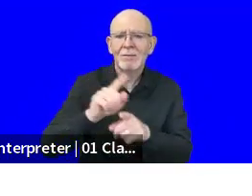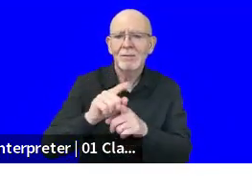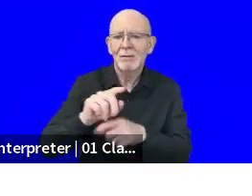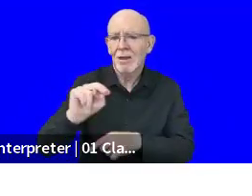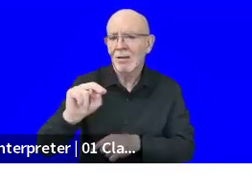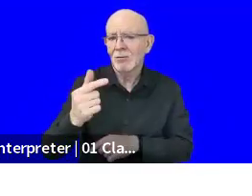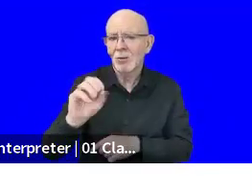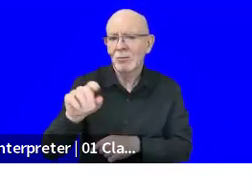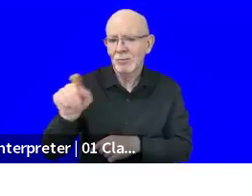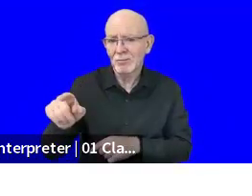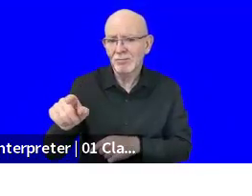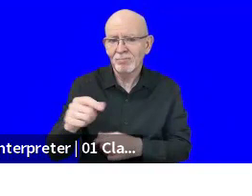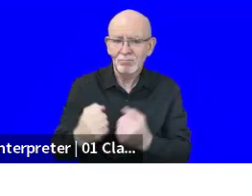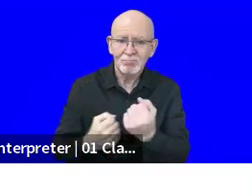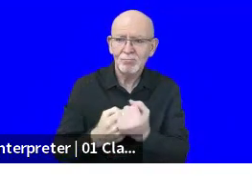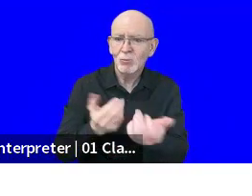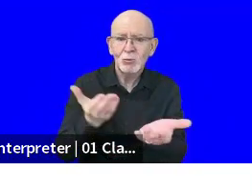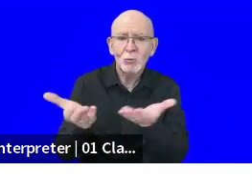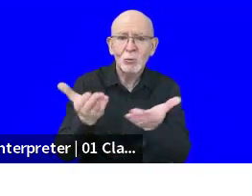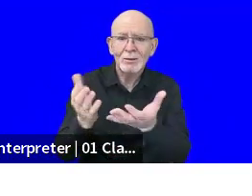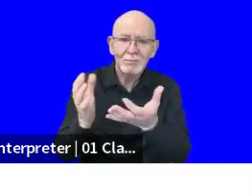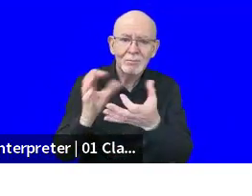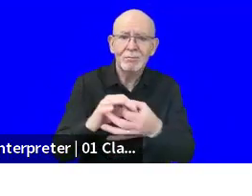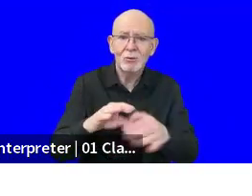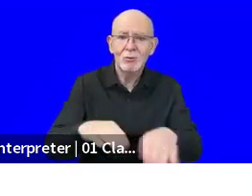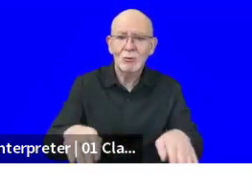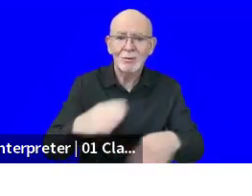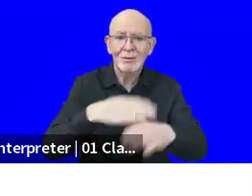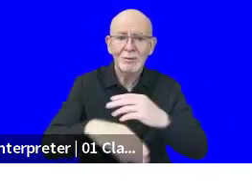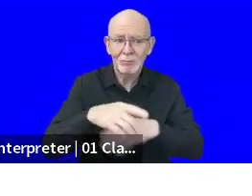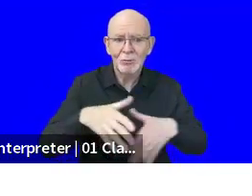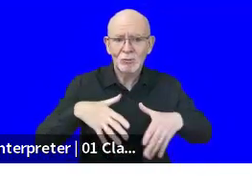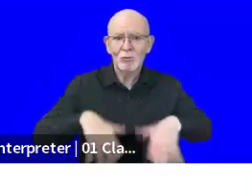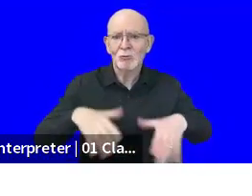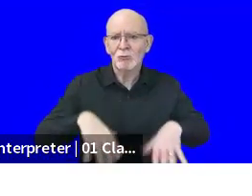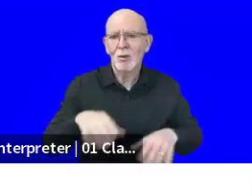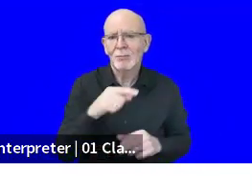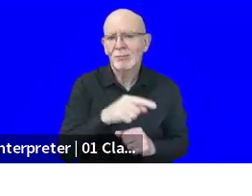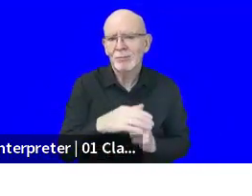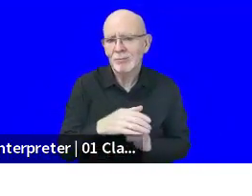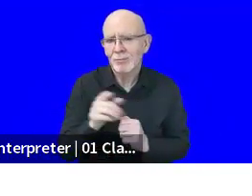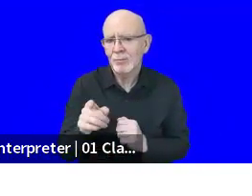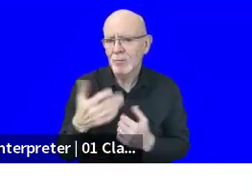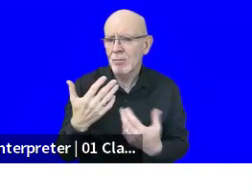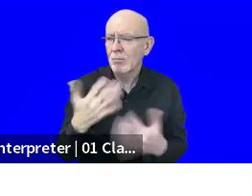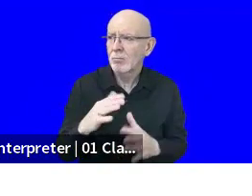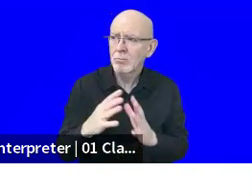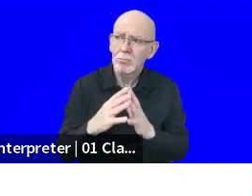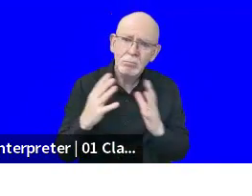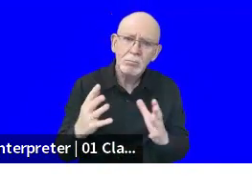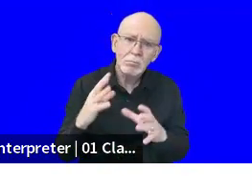involved in the study on disability costs for goods and service required by children with disabilities